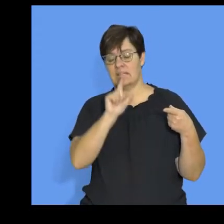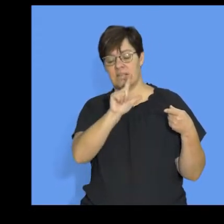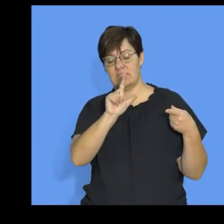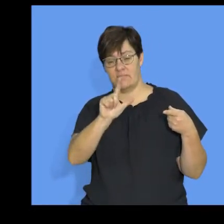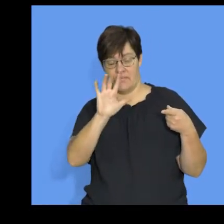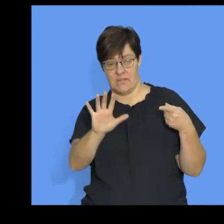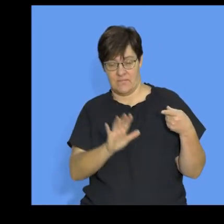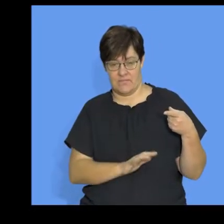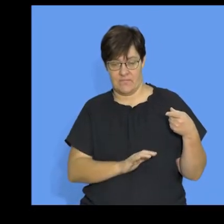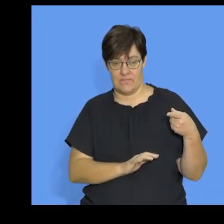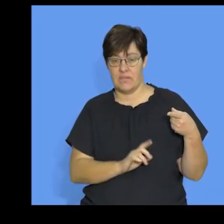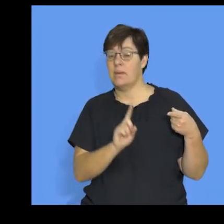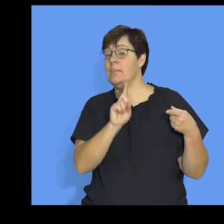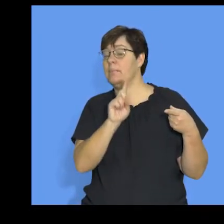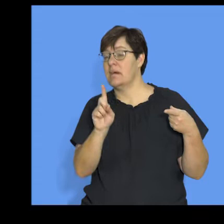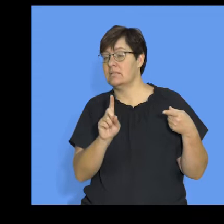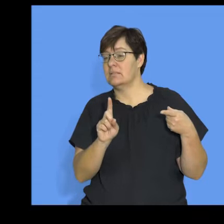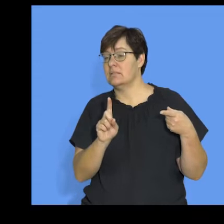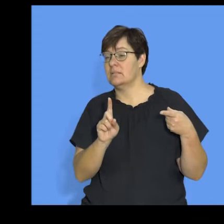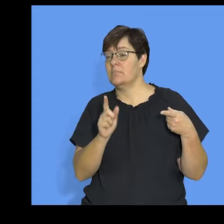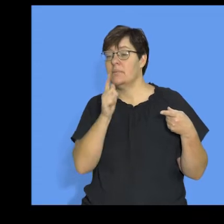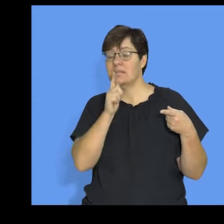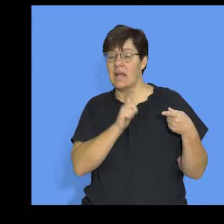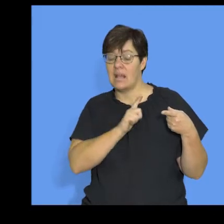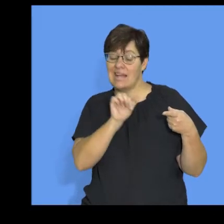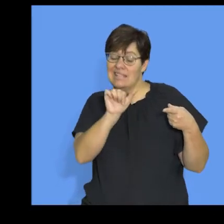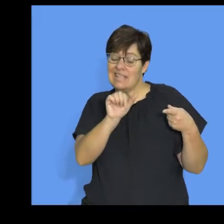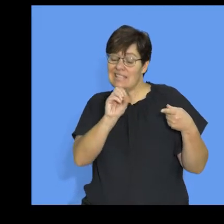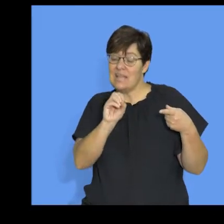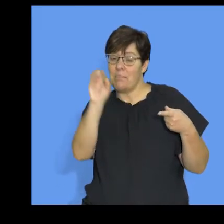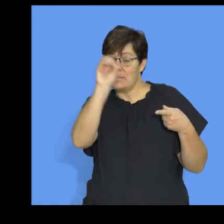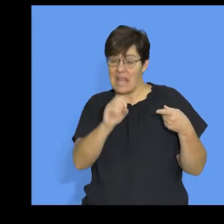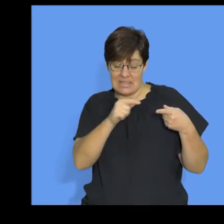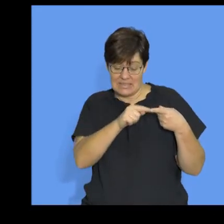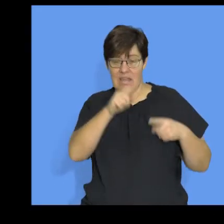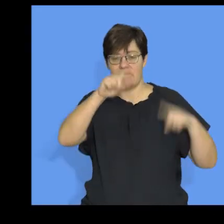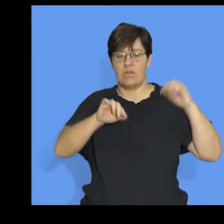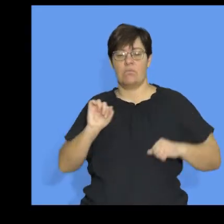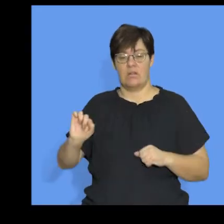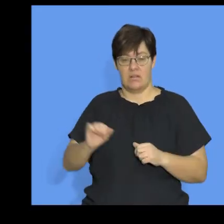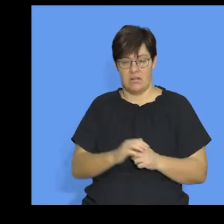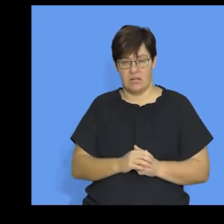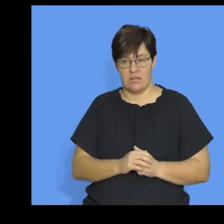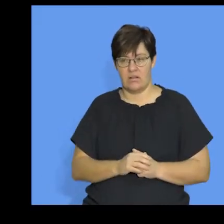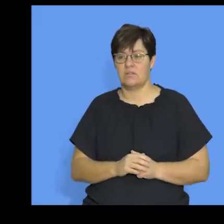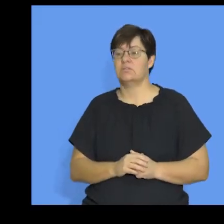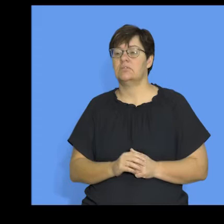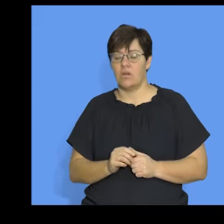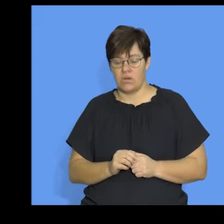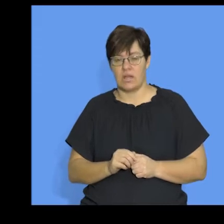775, however, they're telling you 60% of it is your variable. So immediately you go here and you